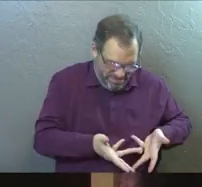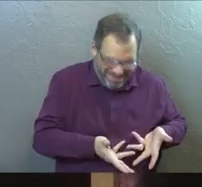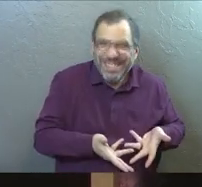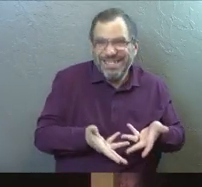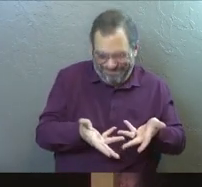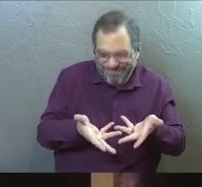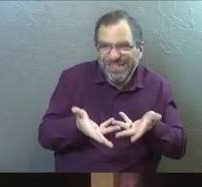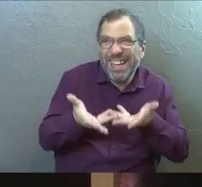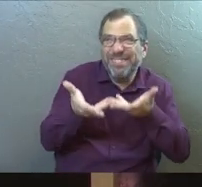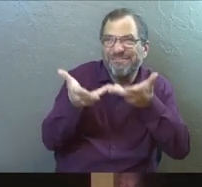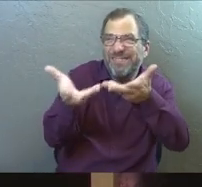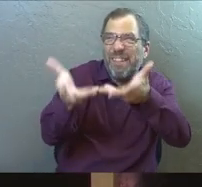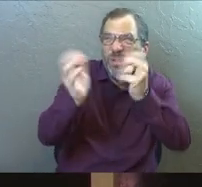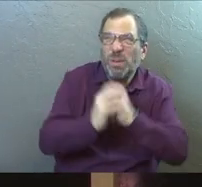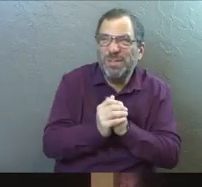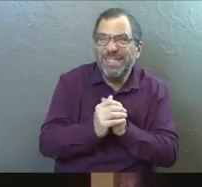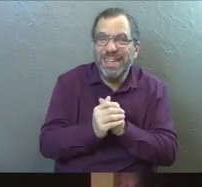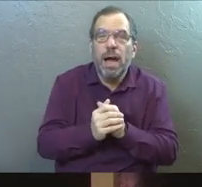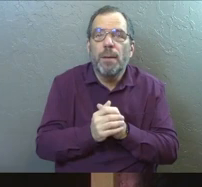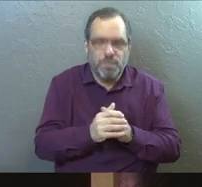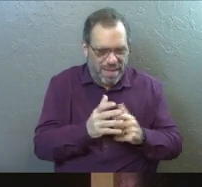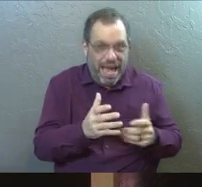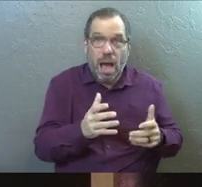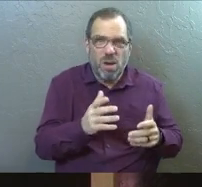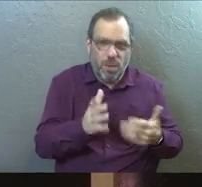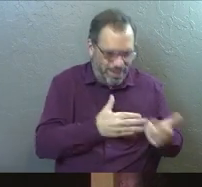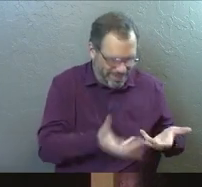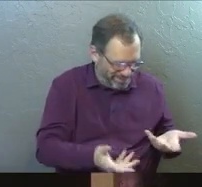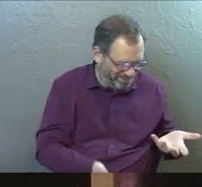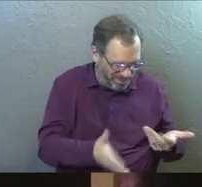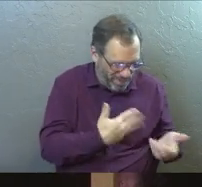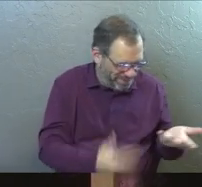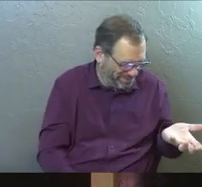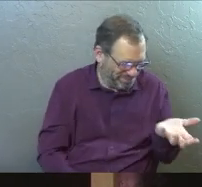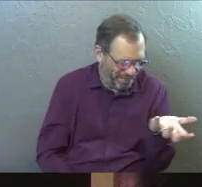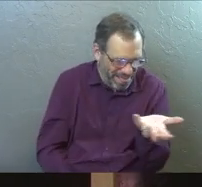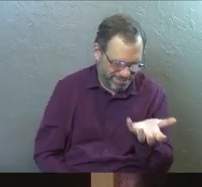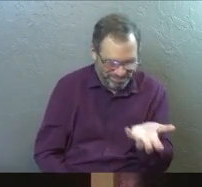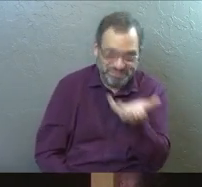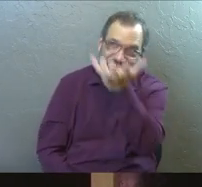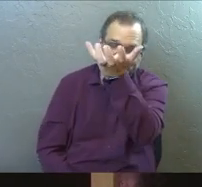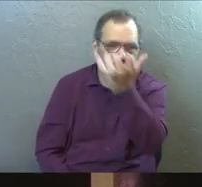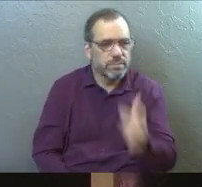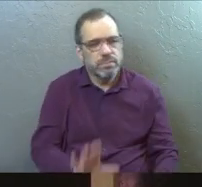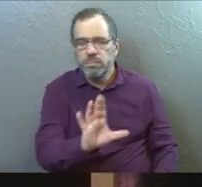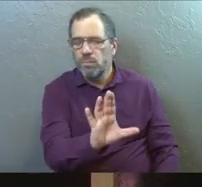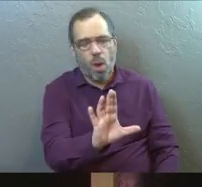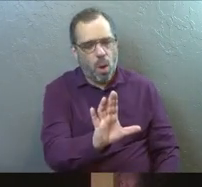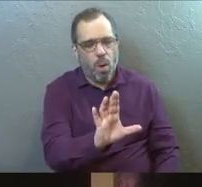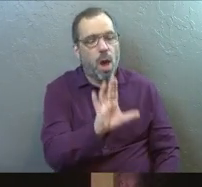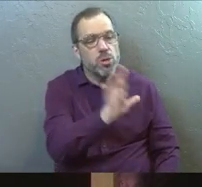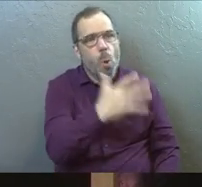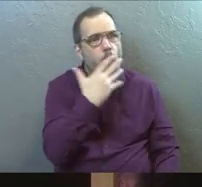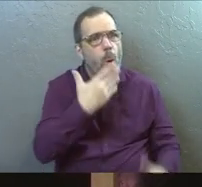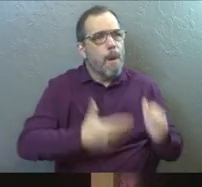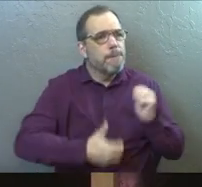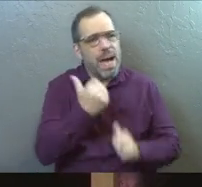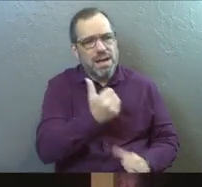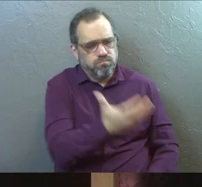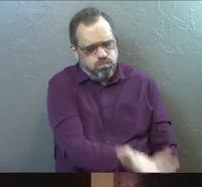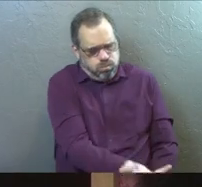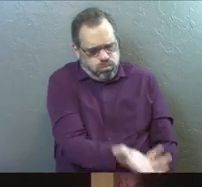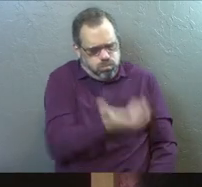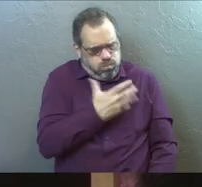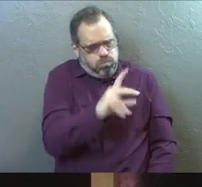leftovers. Sometimes we bring him our whatevers. He says, no, come and bring your best to the